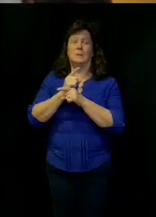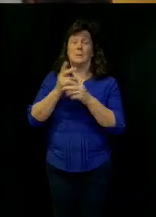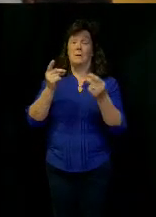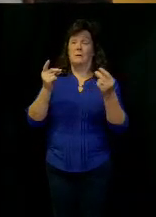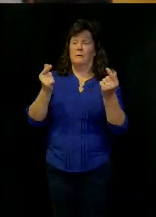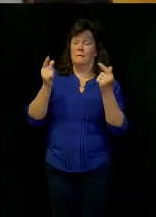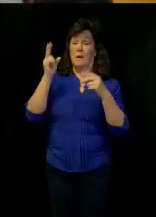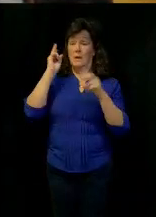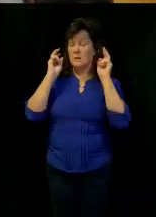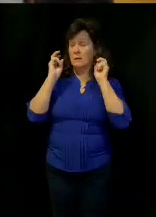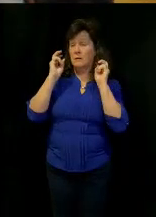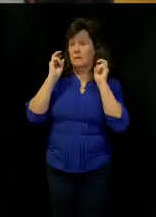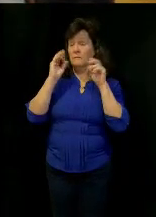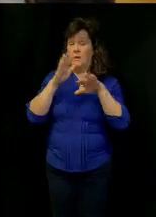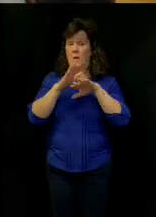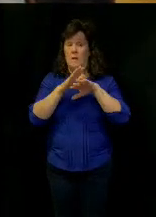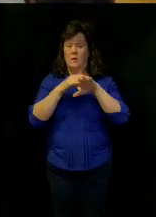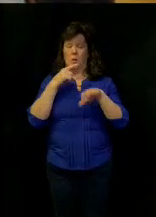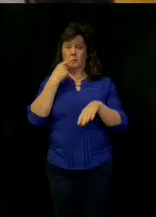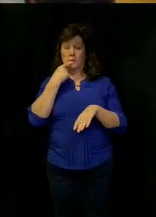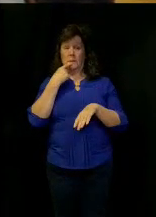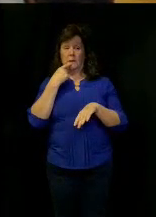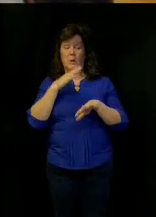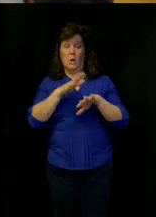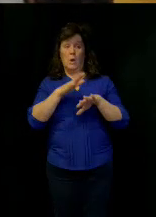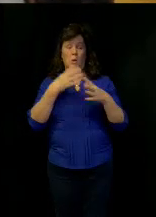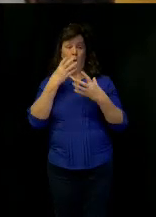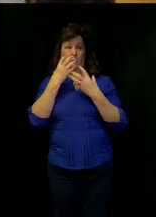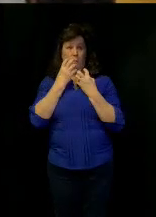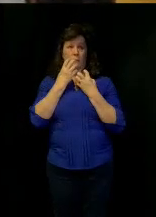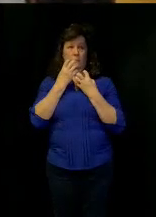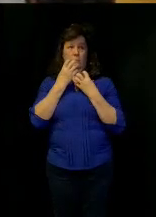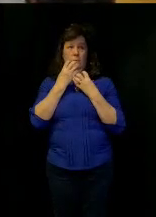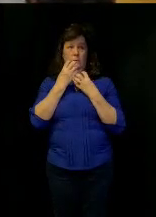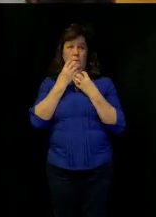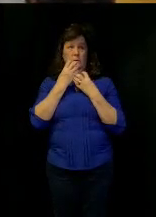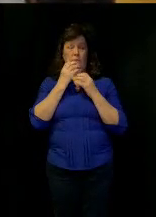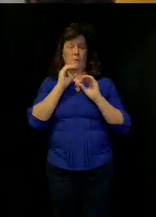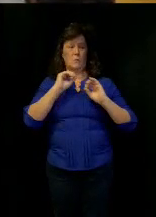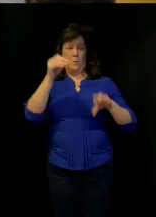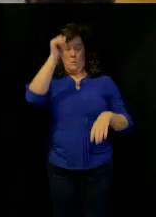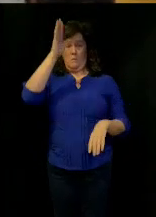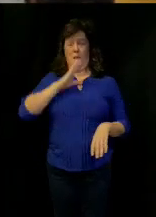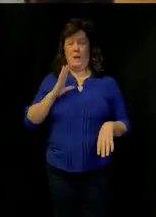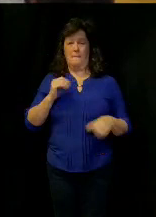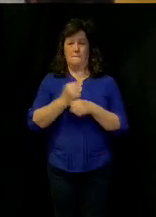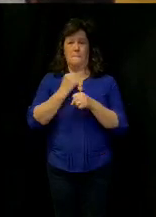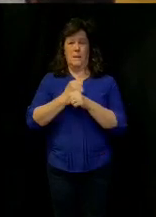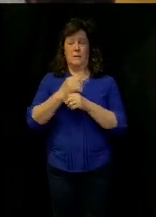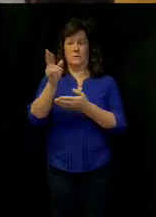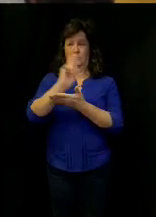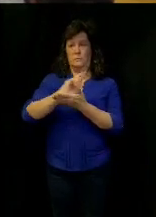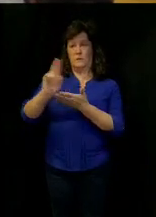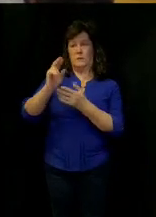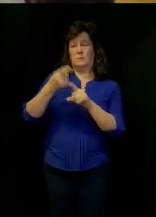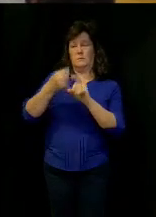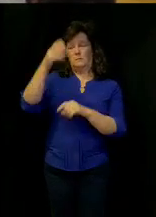slow to speak, slow to wrath, for the wrath of man does not produce the righteousness of God. Therefore, lay aside